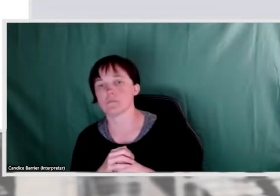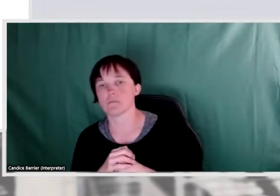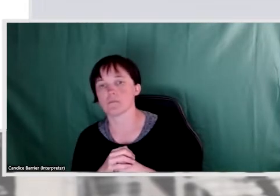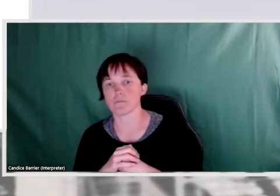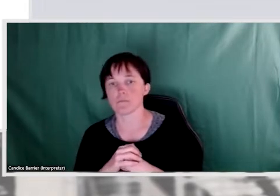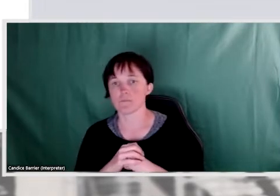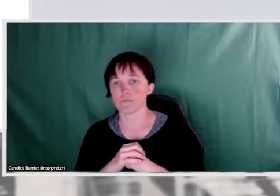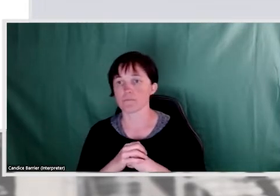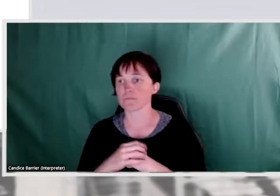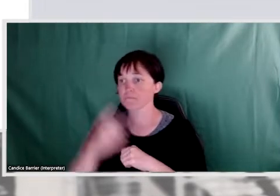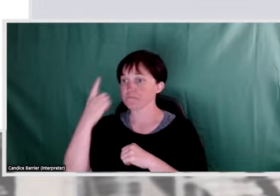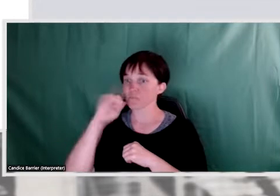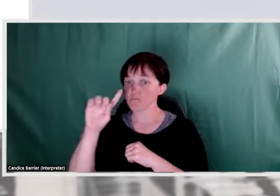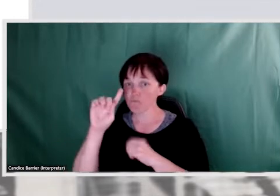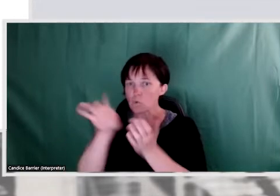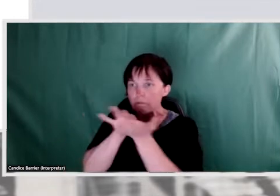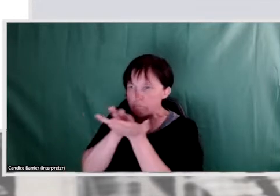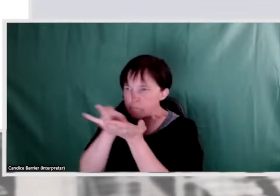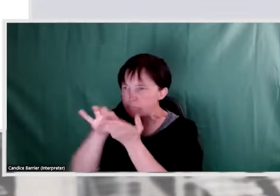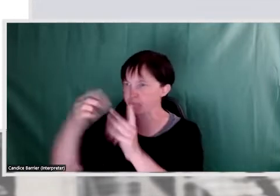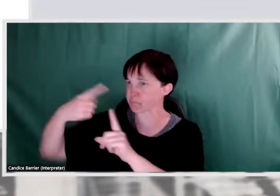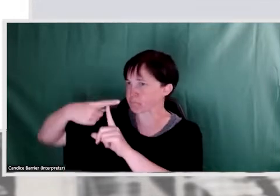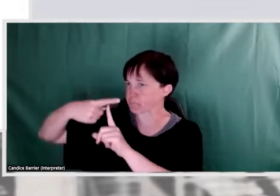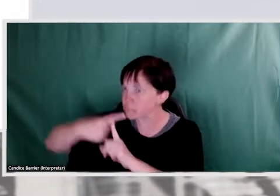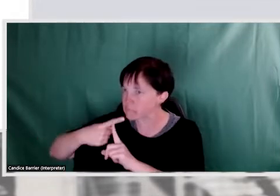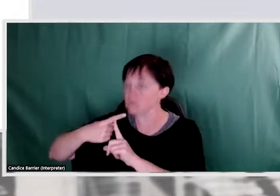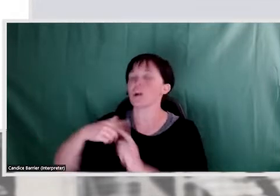In terms of scoring, we actually have a